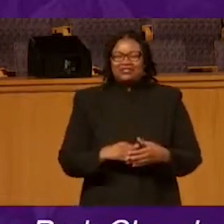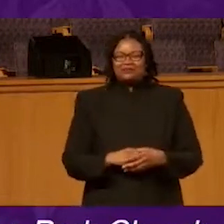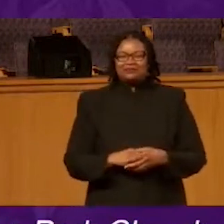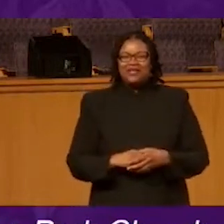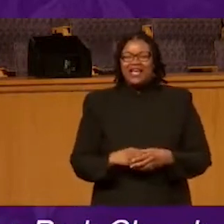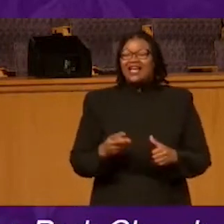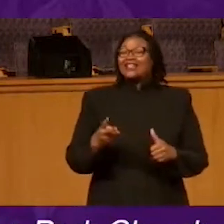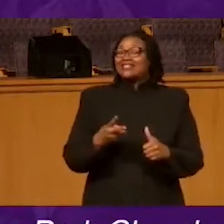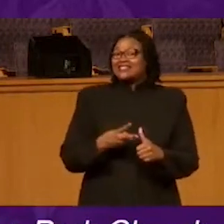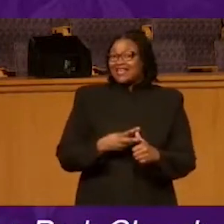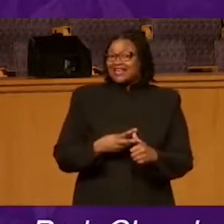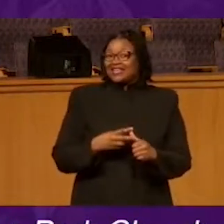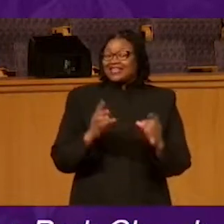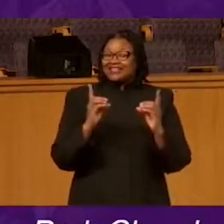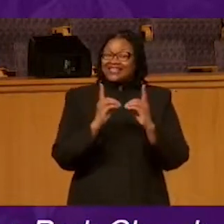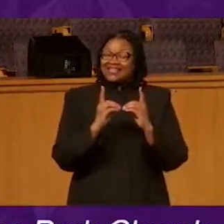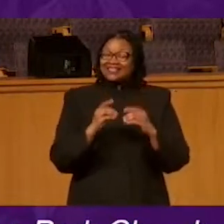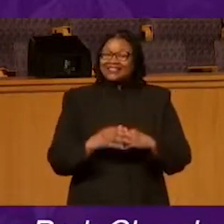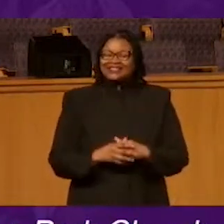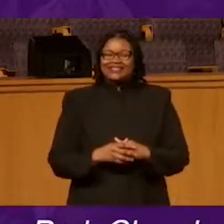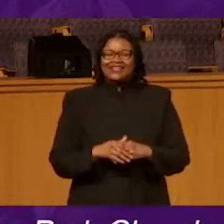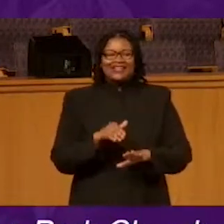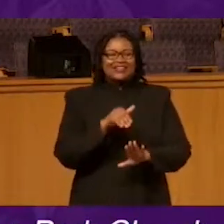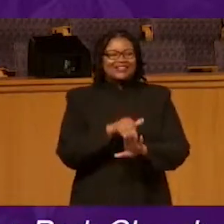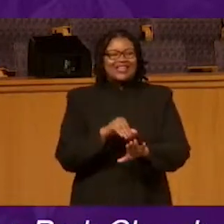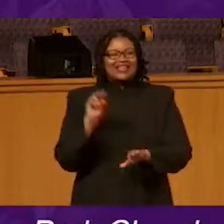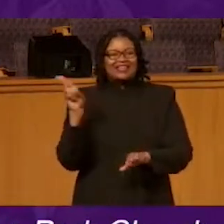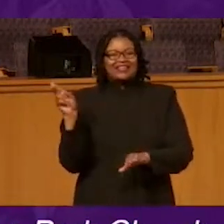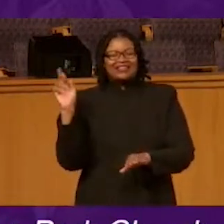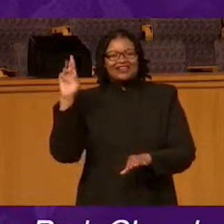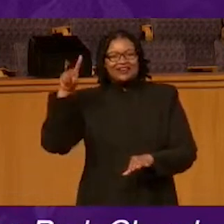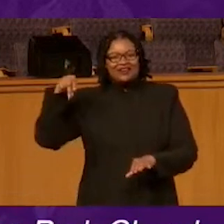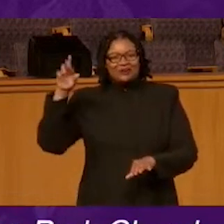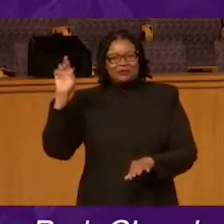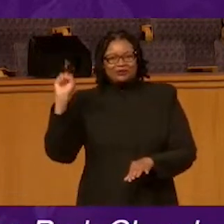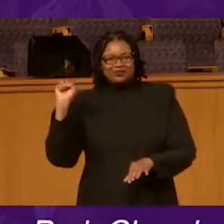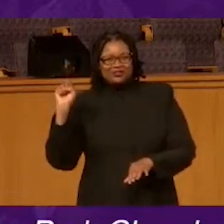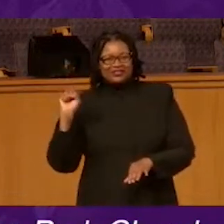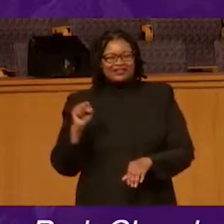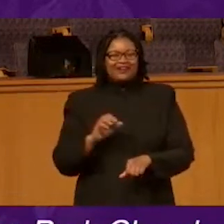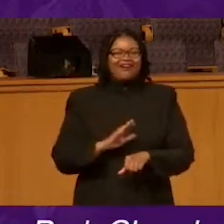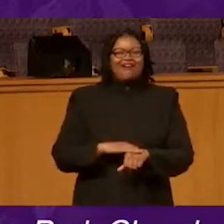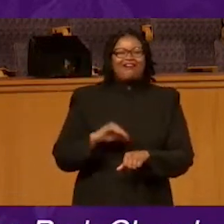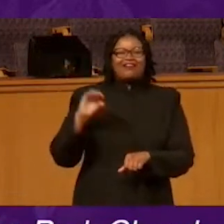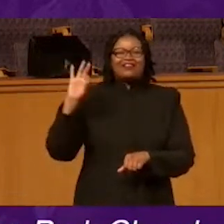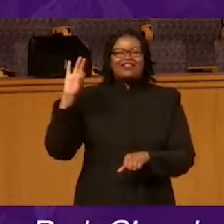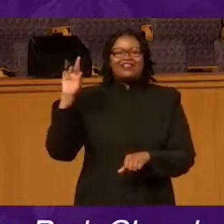And the second one was at Harper's on Fairview,